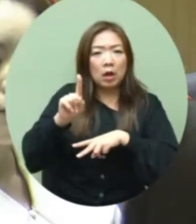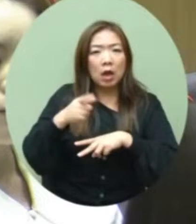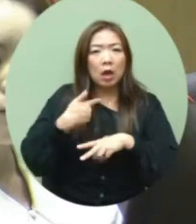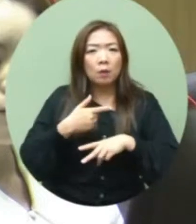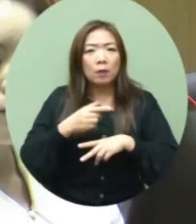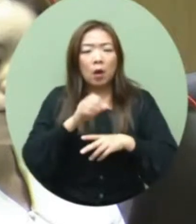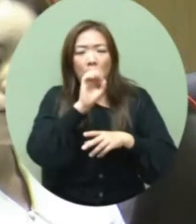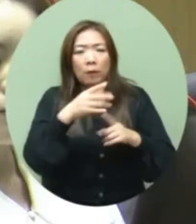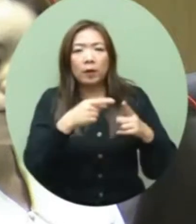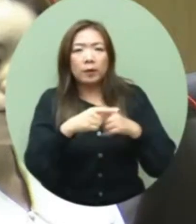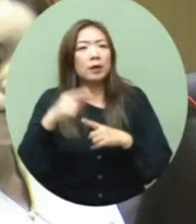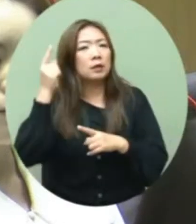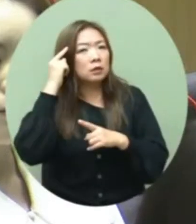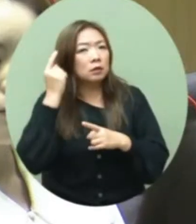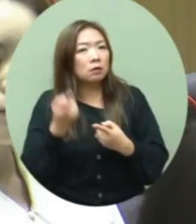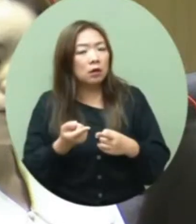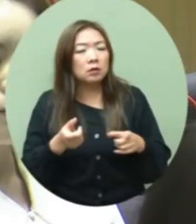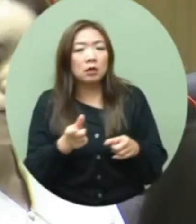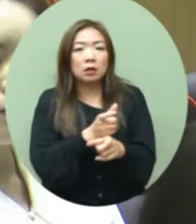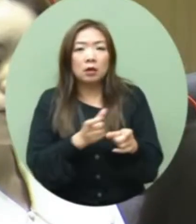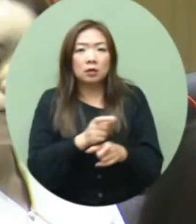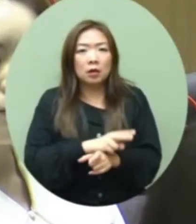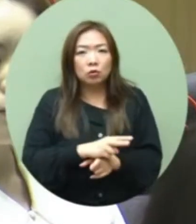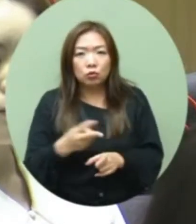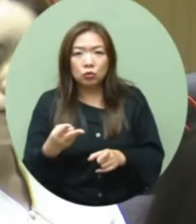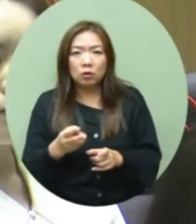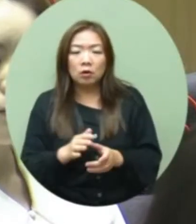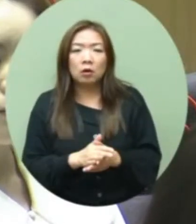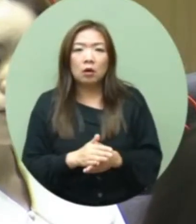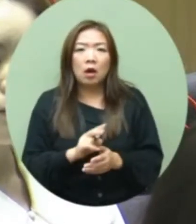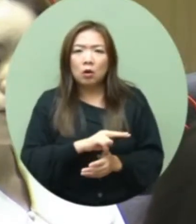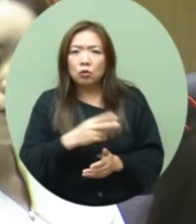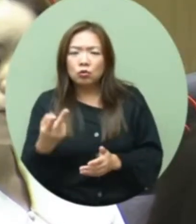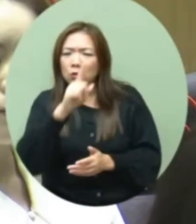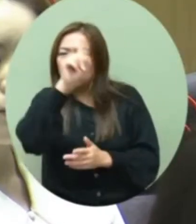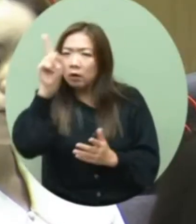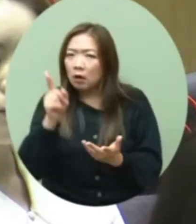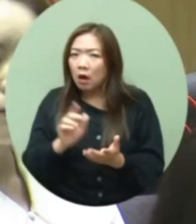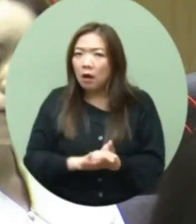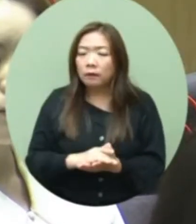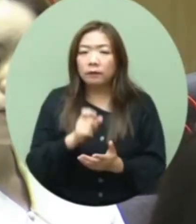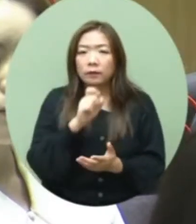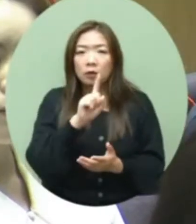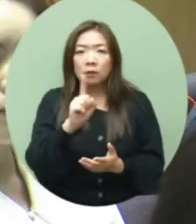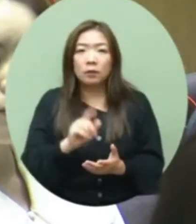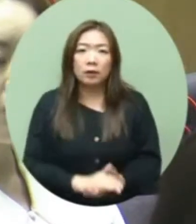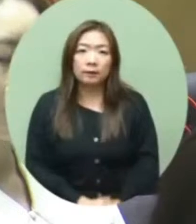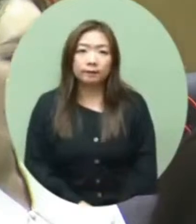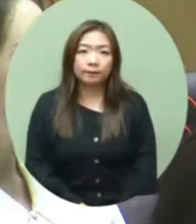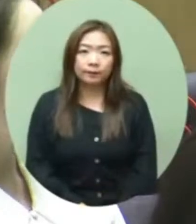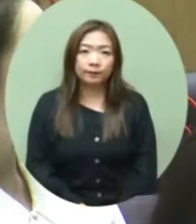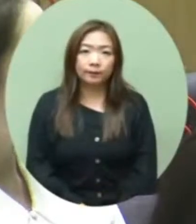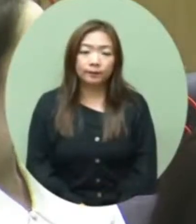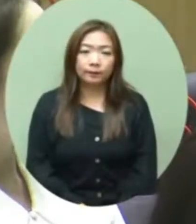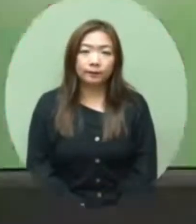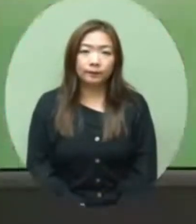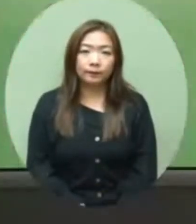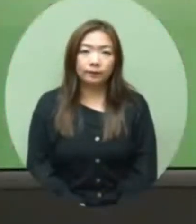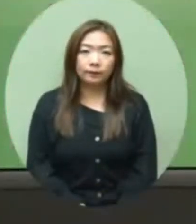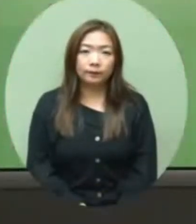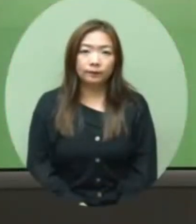of the third plenary session. So can you give us more information? What is the future direction